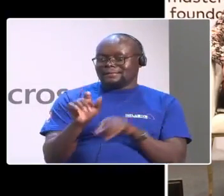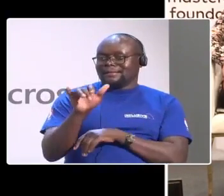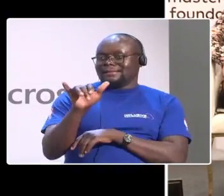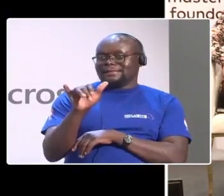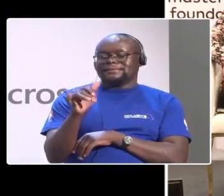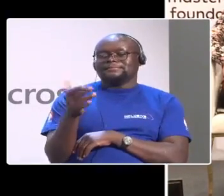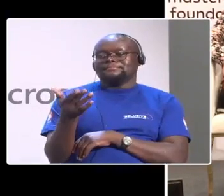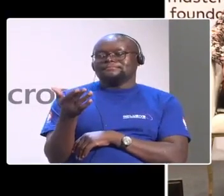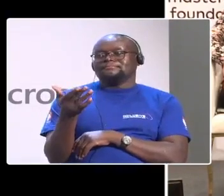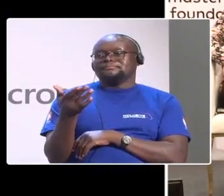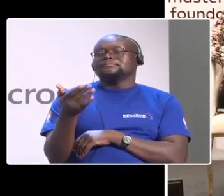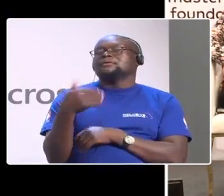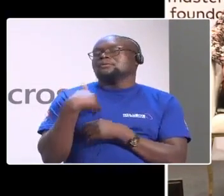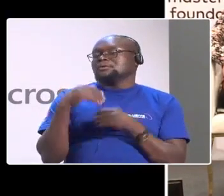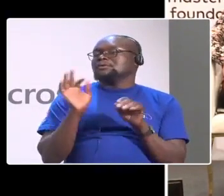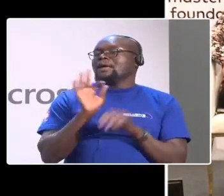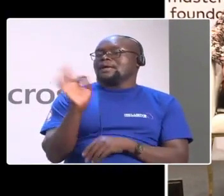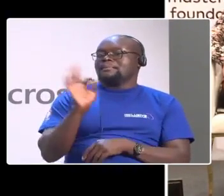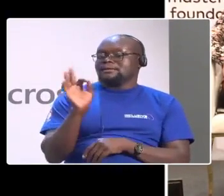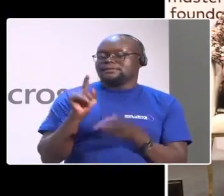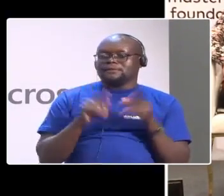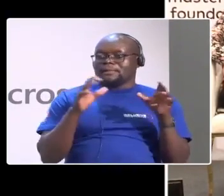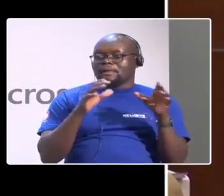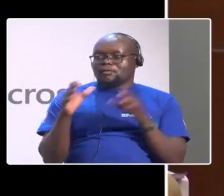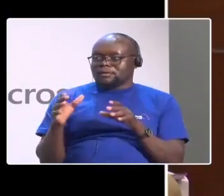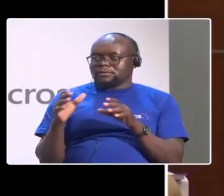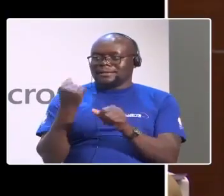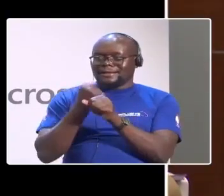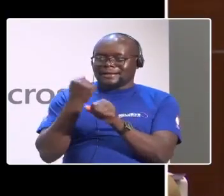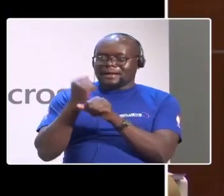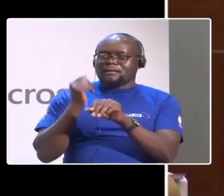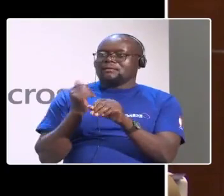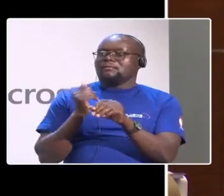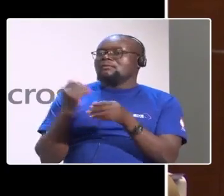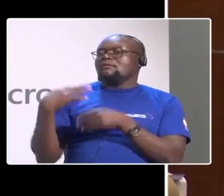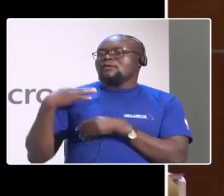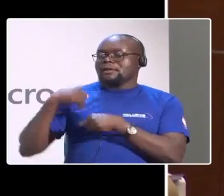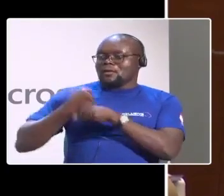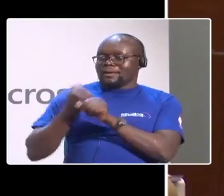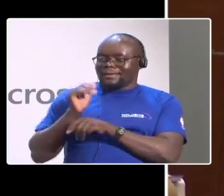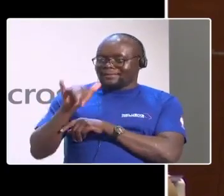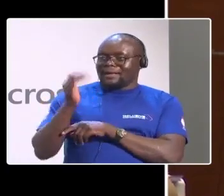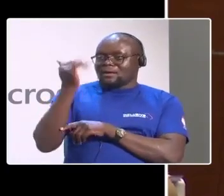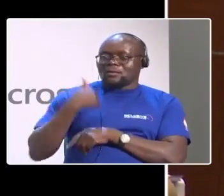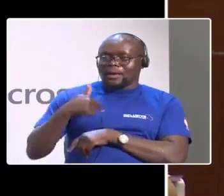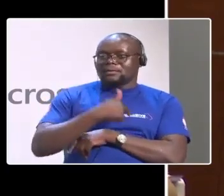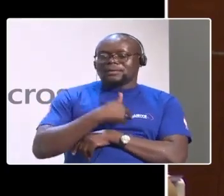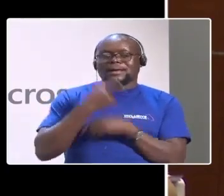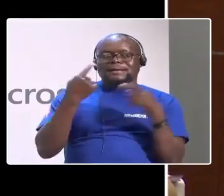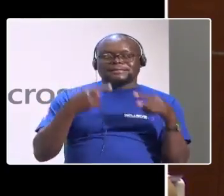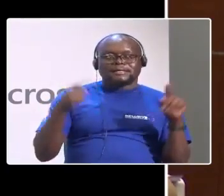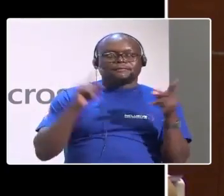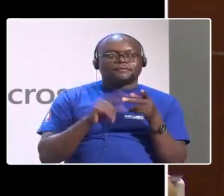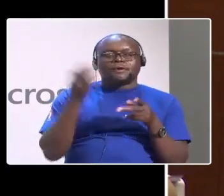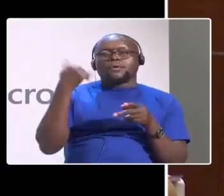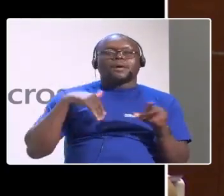was pretty impressive. The committees that we run are volunteers. We're made up, and why we are successful and why